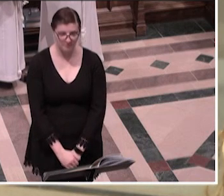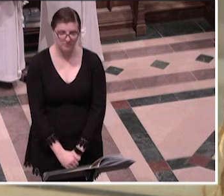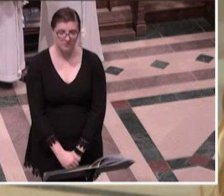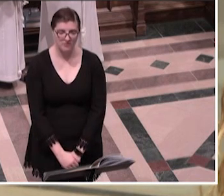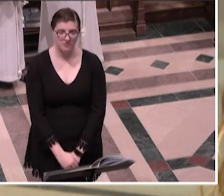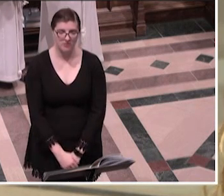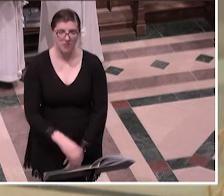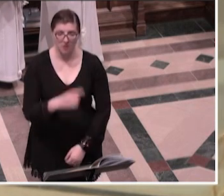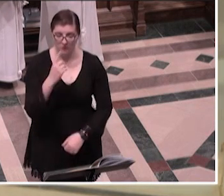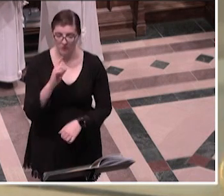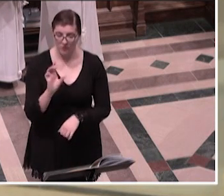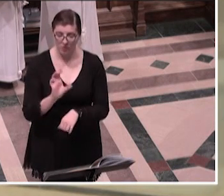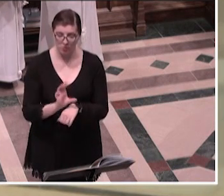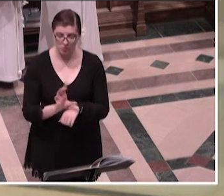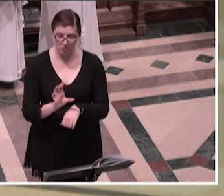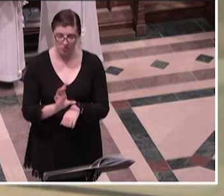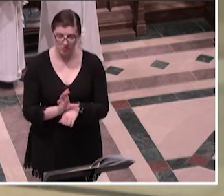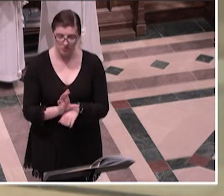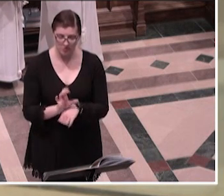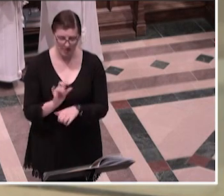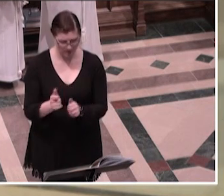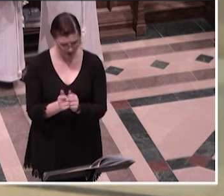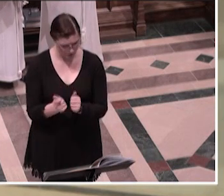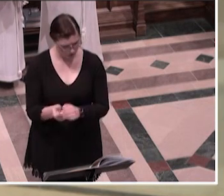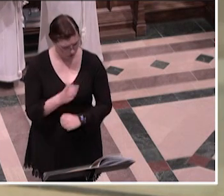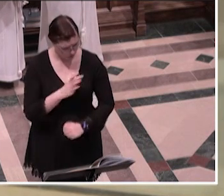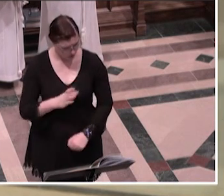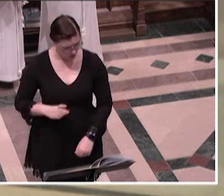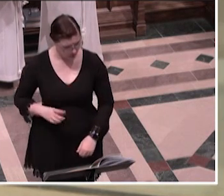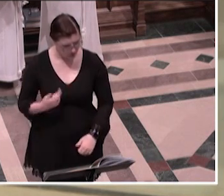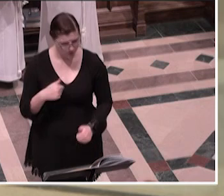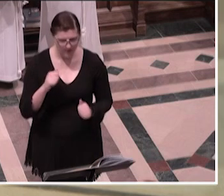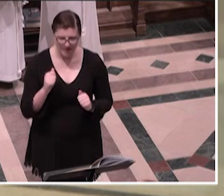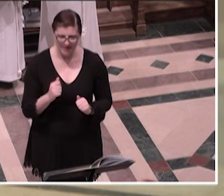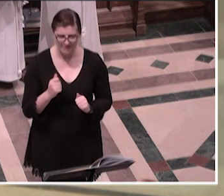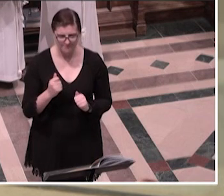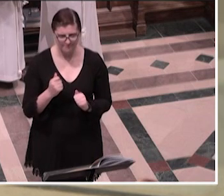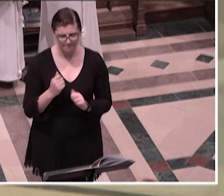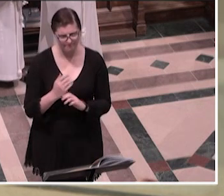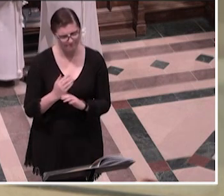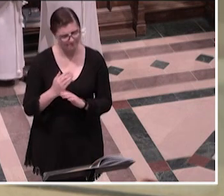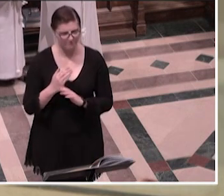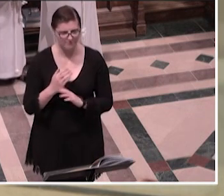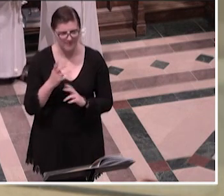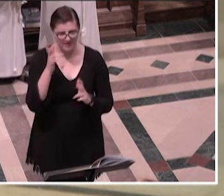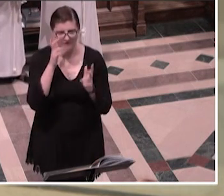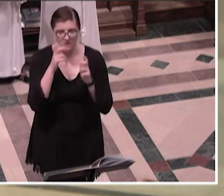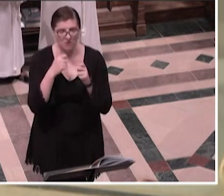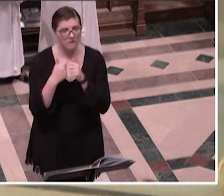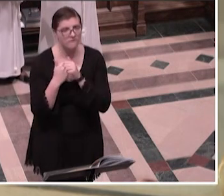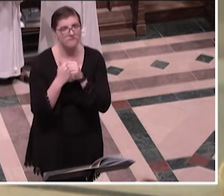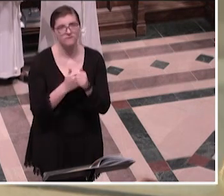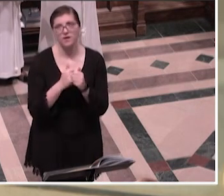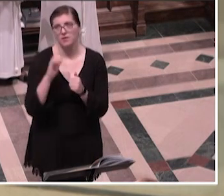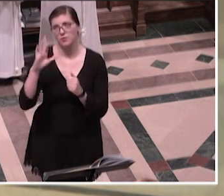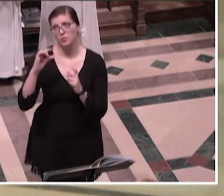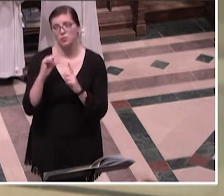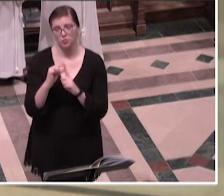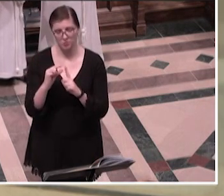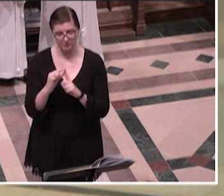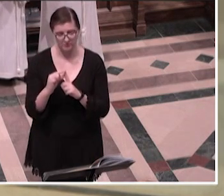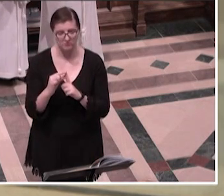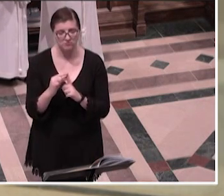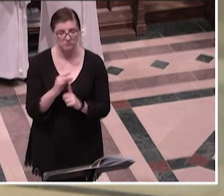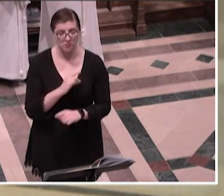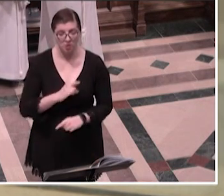For the church, that with Christ we may resist evil and be obedient to your word,